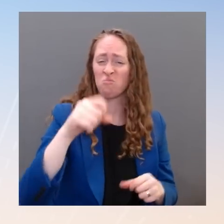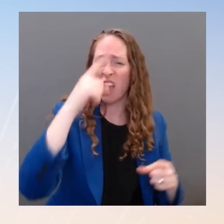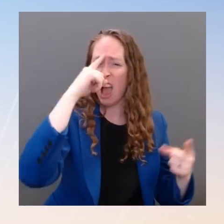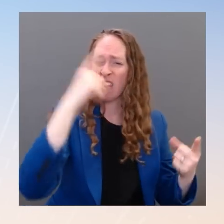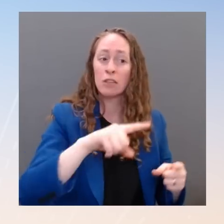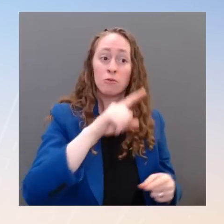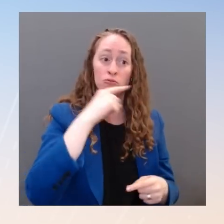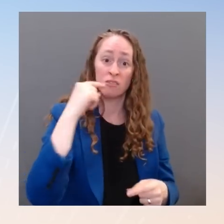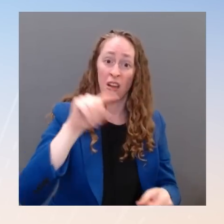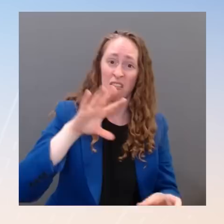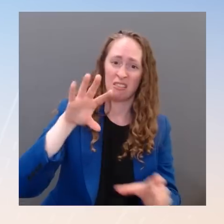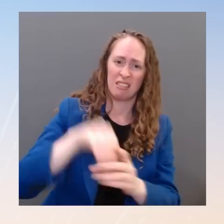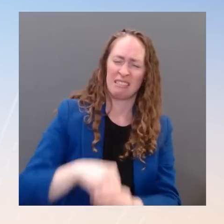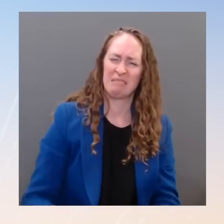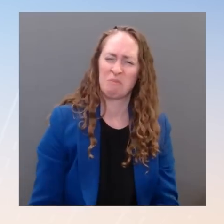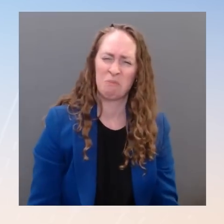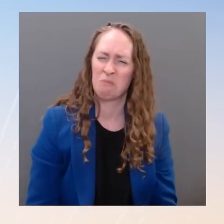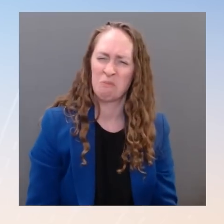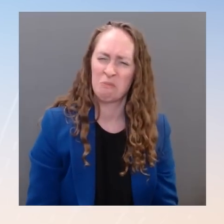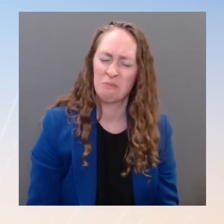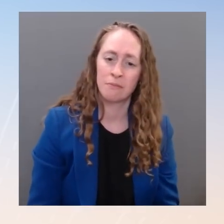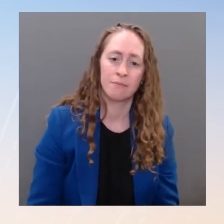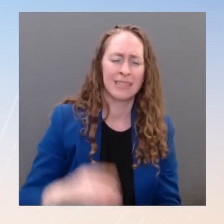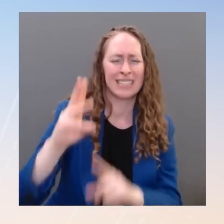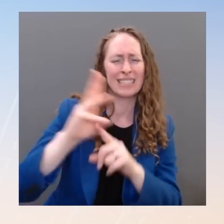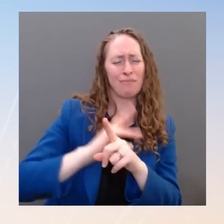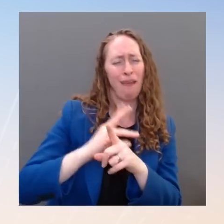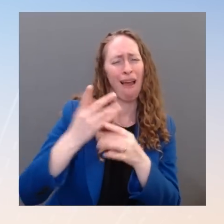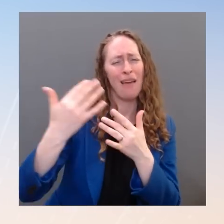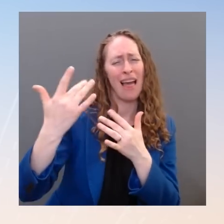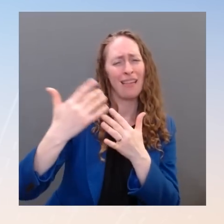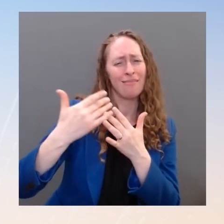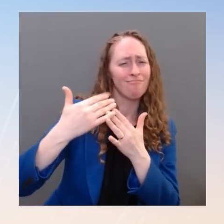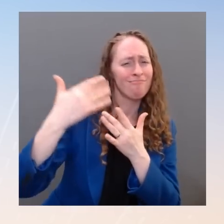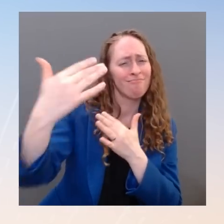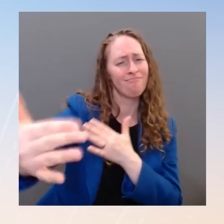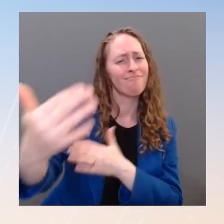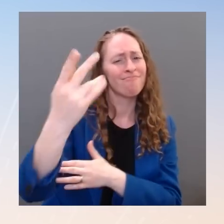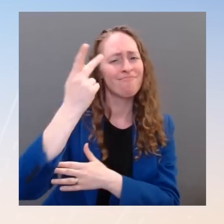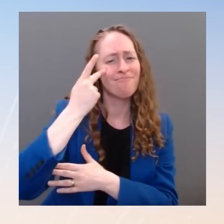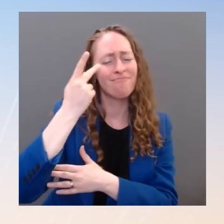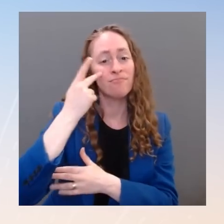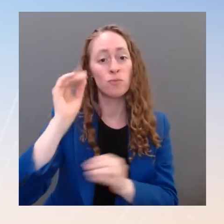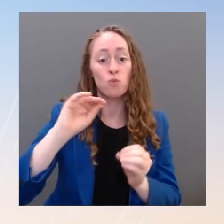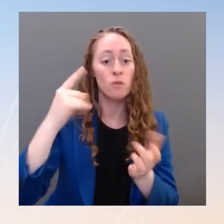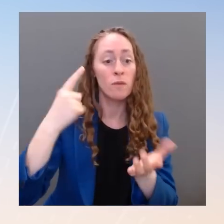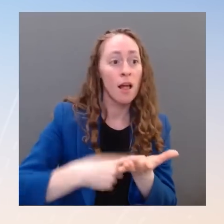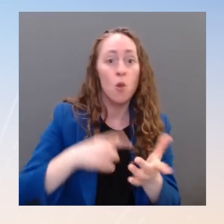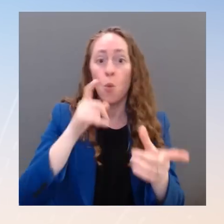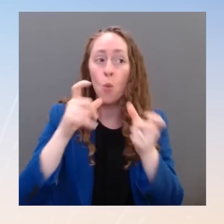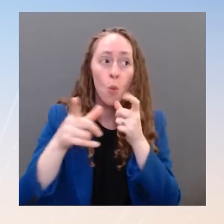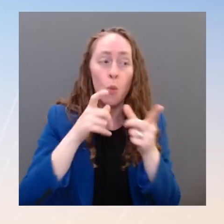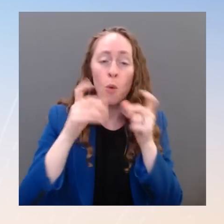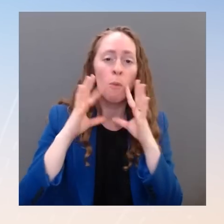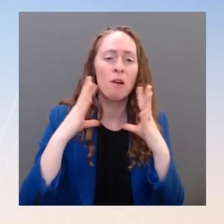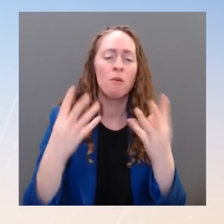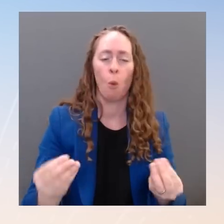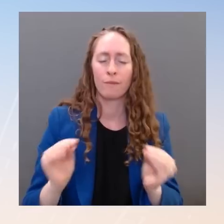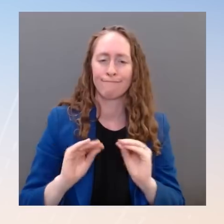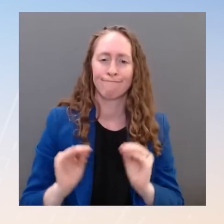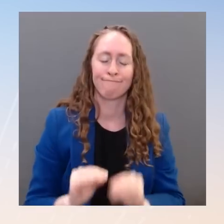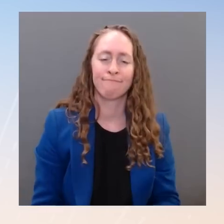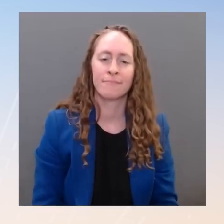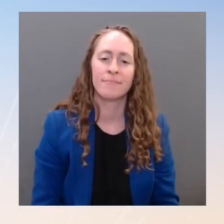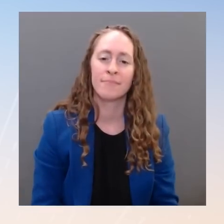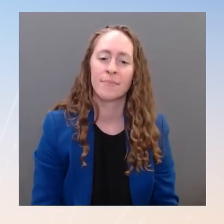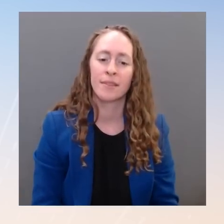of these reports. So I'm certainly not going to get into a hypothetical in this case. To follow up on the issue about Americans being concerned